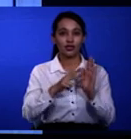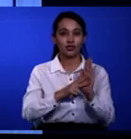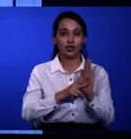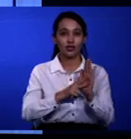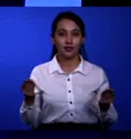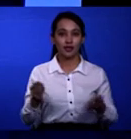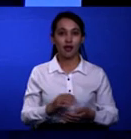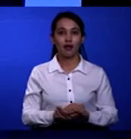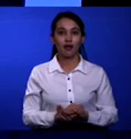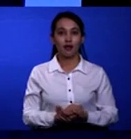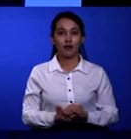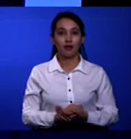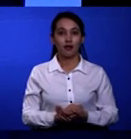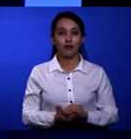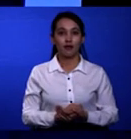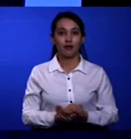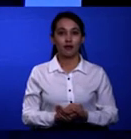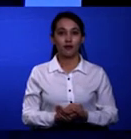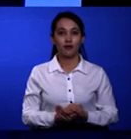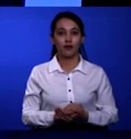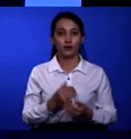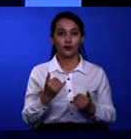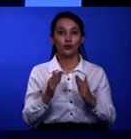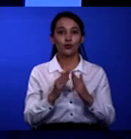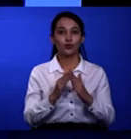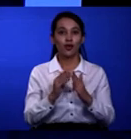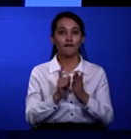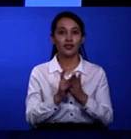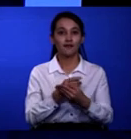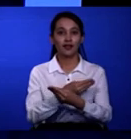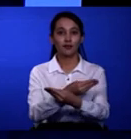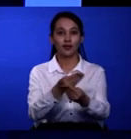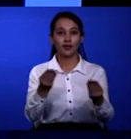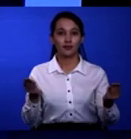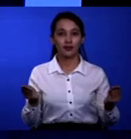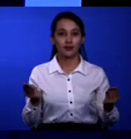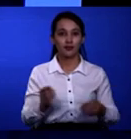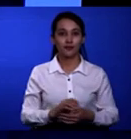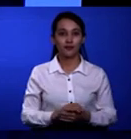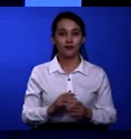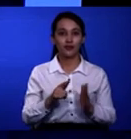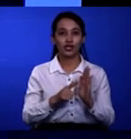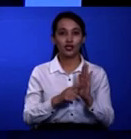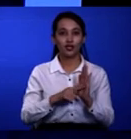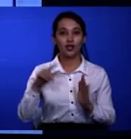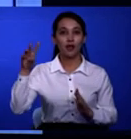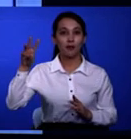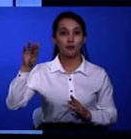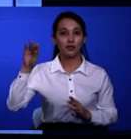9 bo'ladi. Endi bolajonlar, navbat uyga vazifaga keldi. 7-misol.